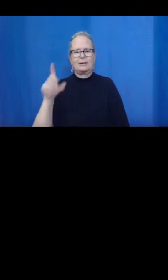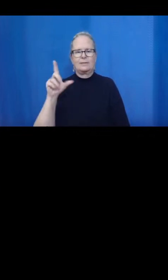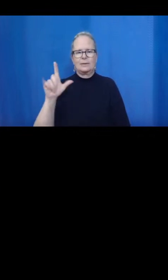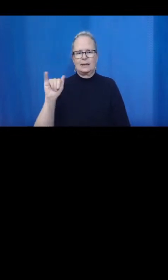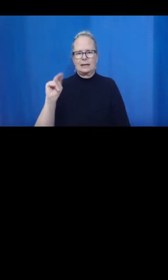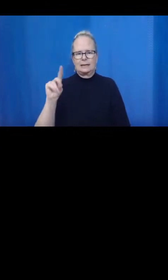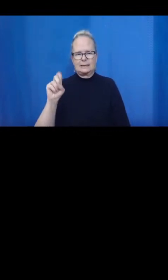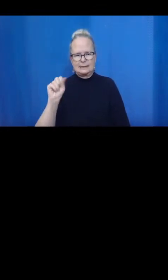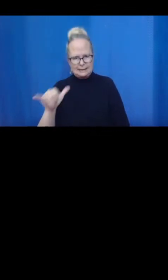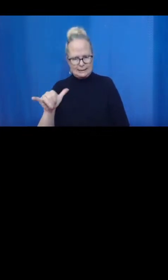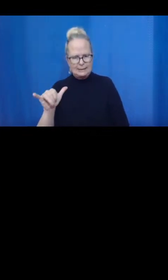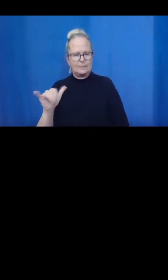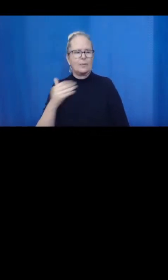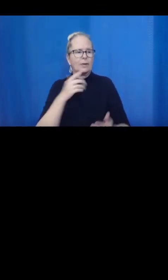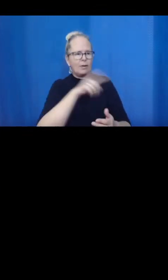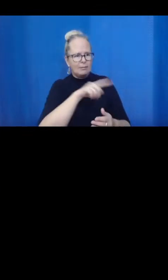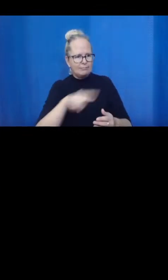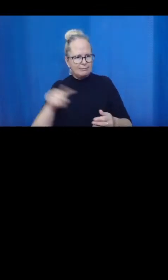brief introduction,